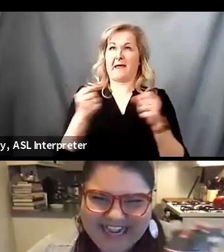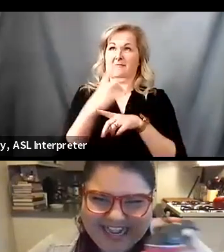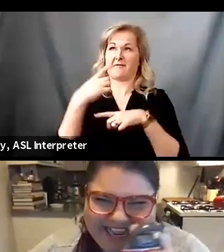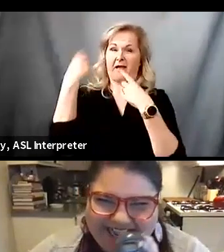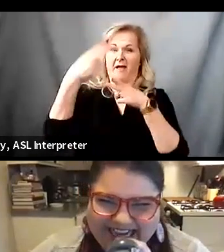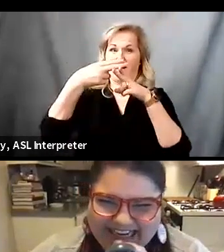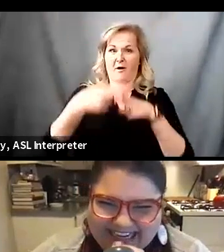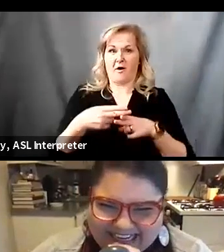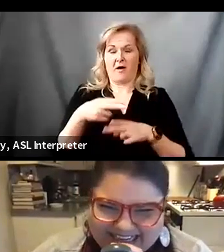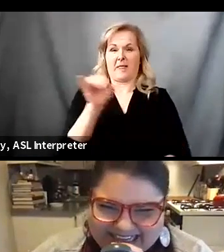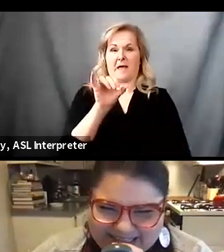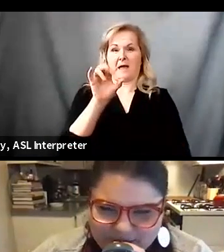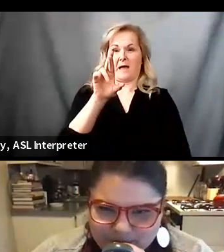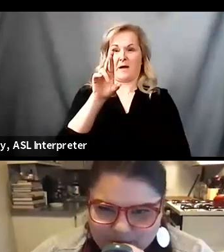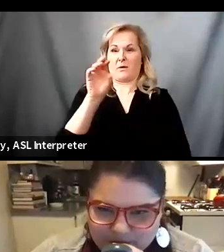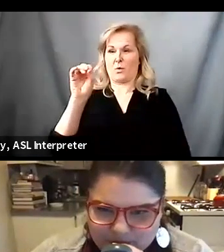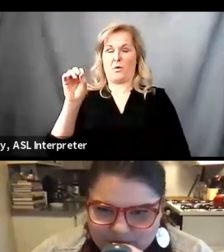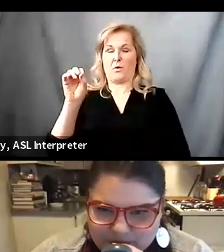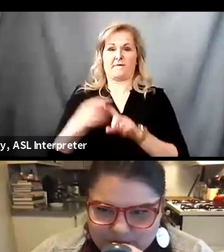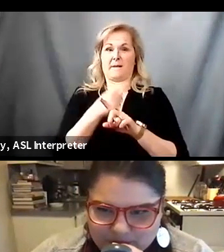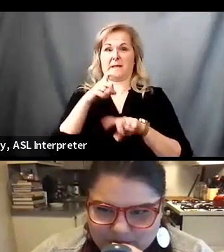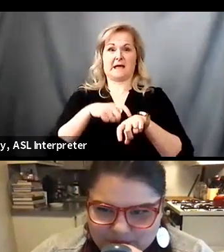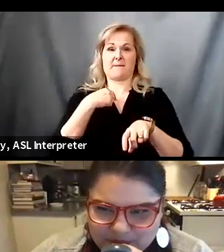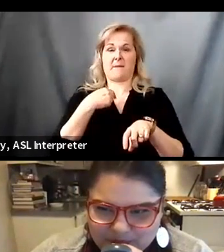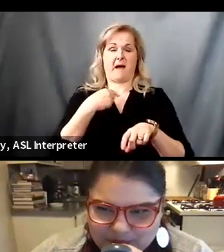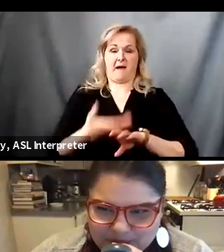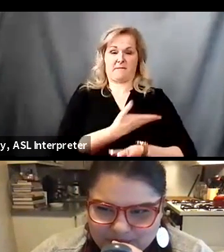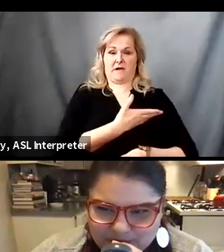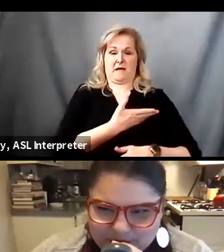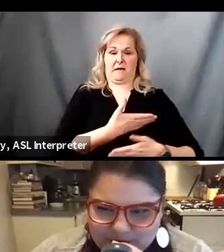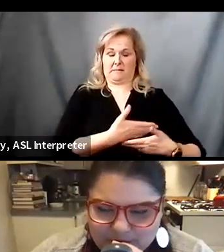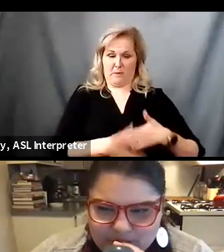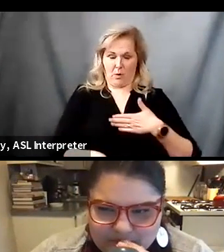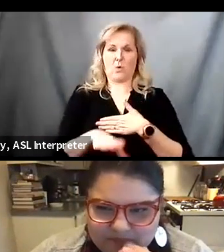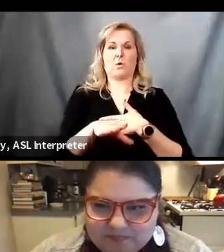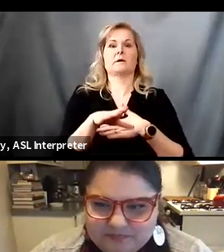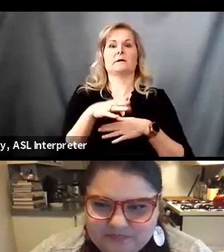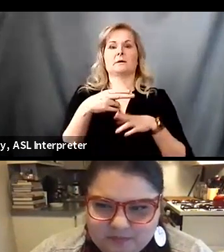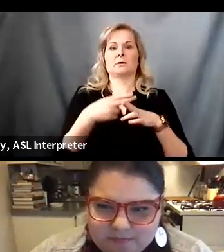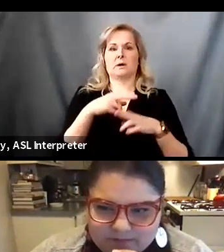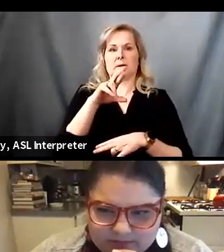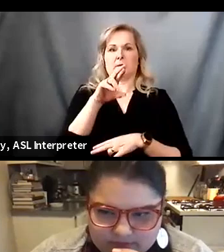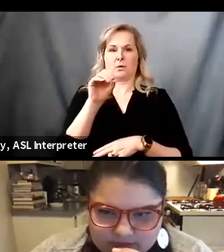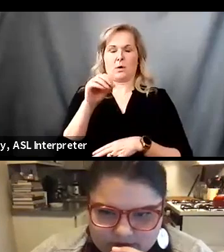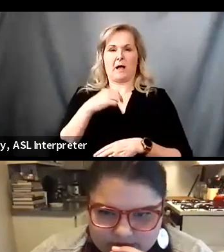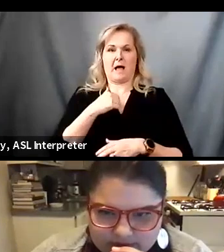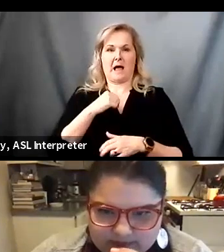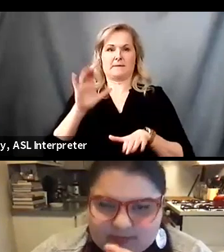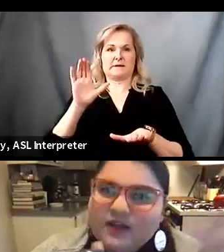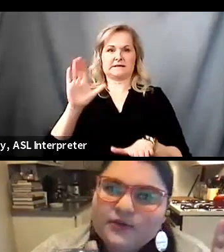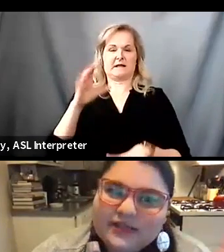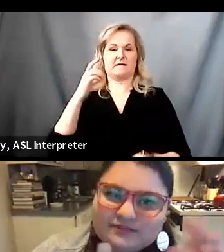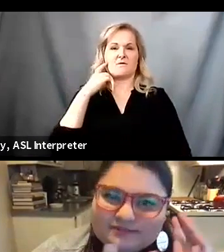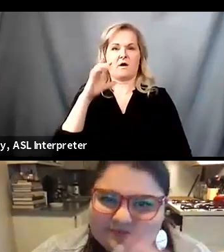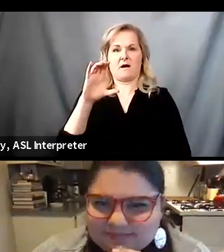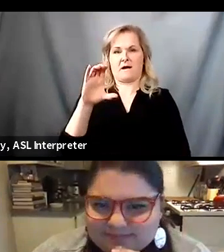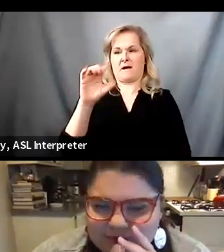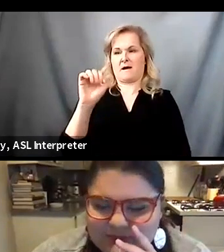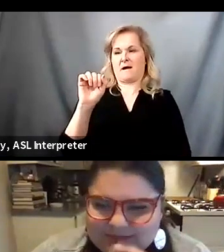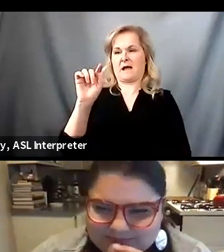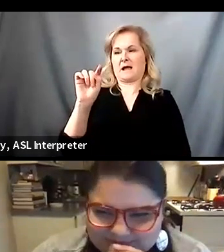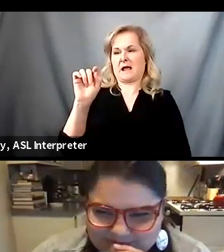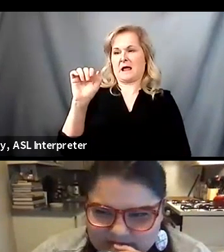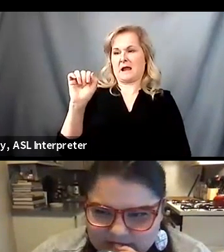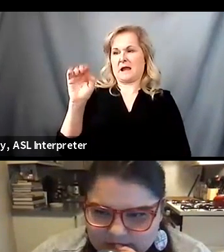like kangaroo, since I was a fetus, so feel free to call me that. I'm a citizen of Catawba Nation. We